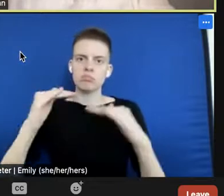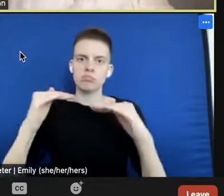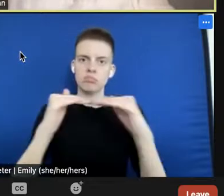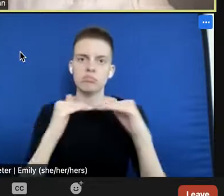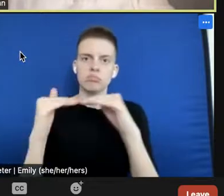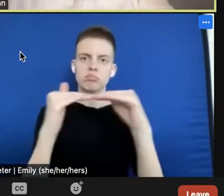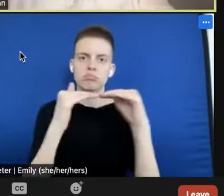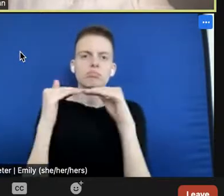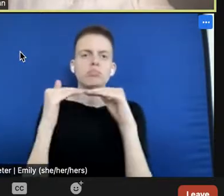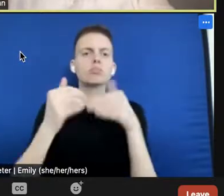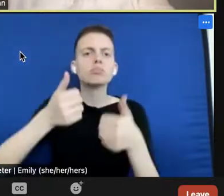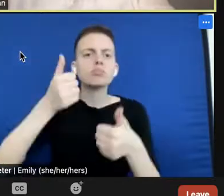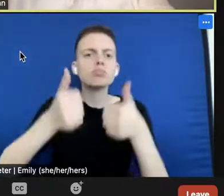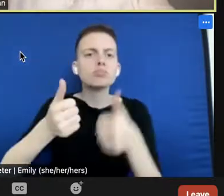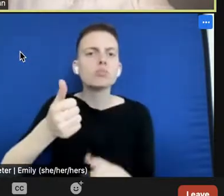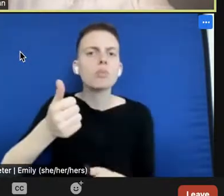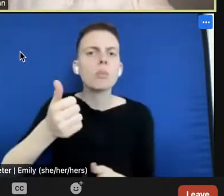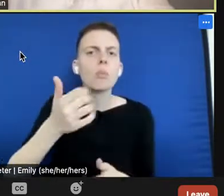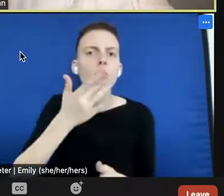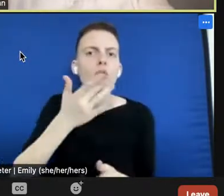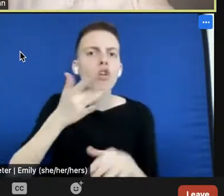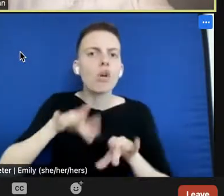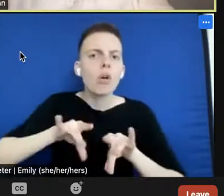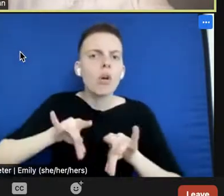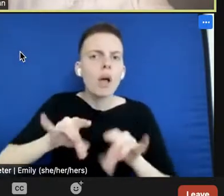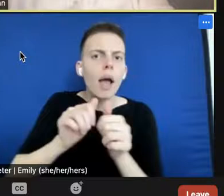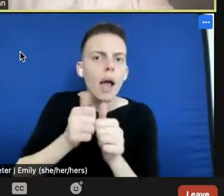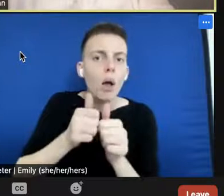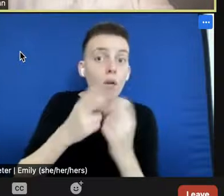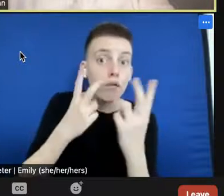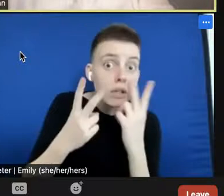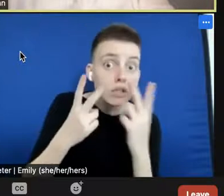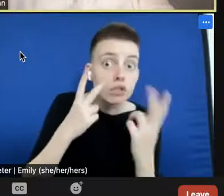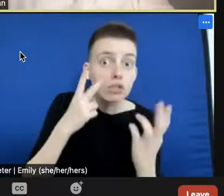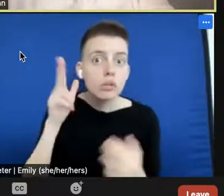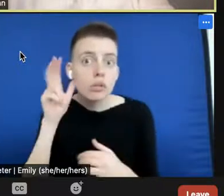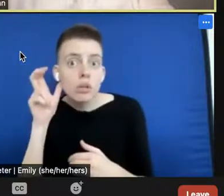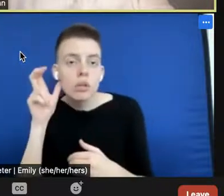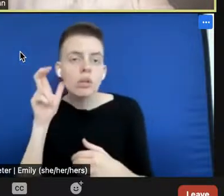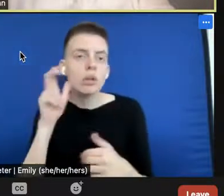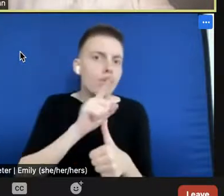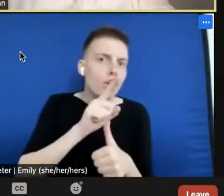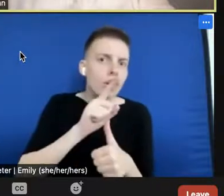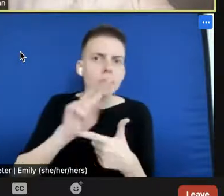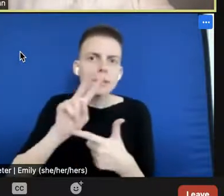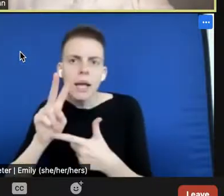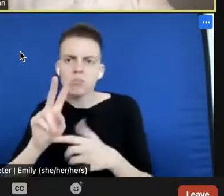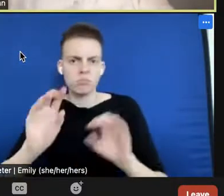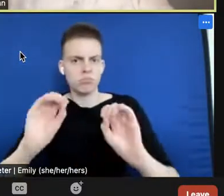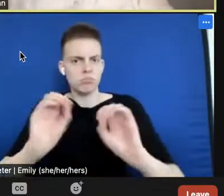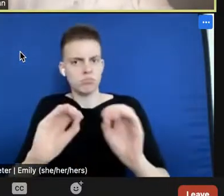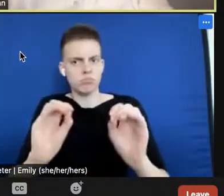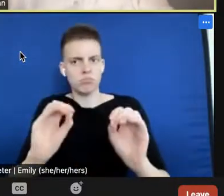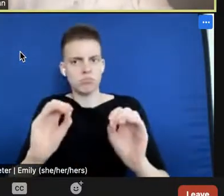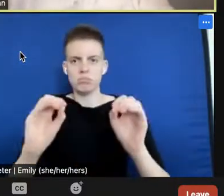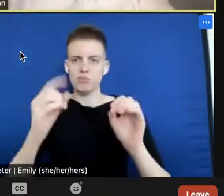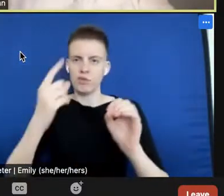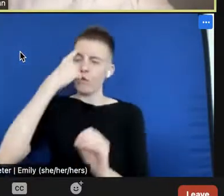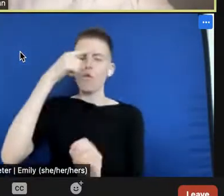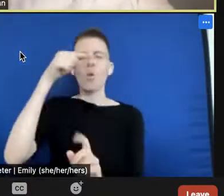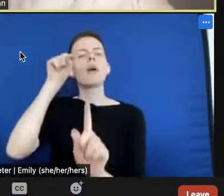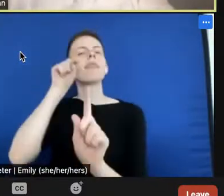isn't what is your primary learning medium and what is your secondary. It's going to be, for this